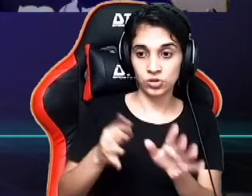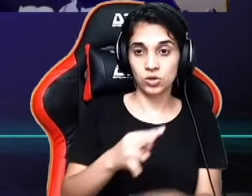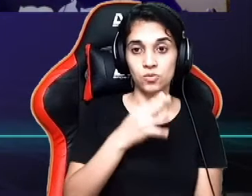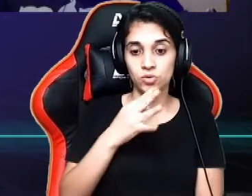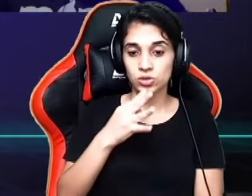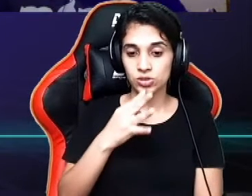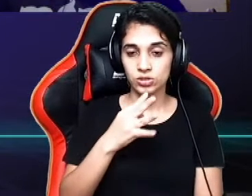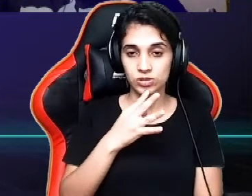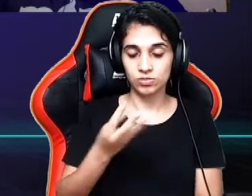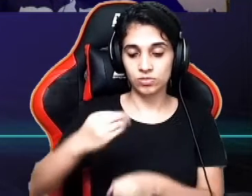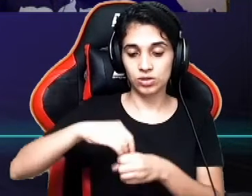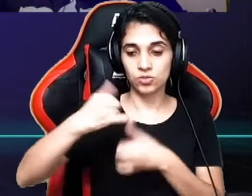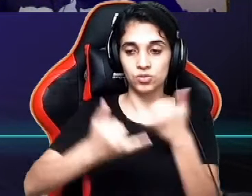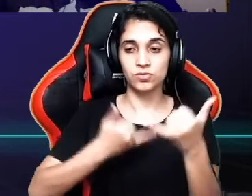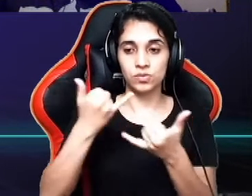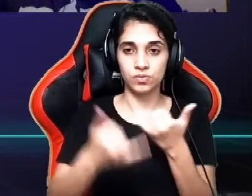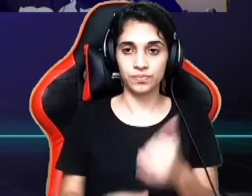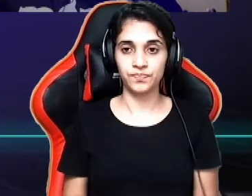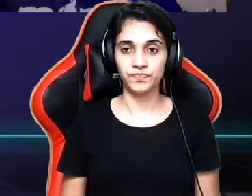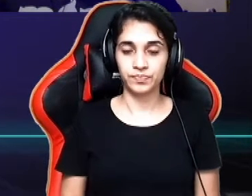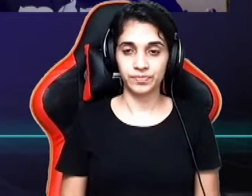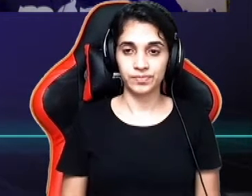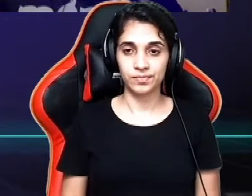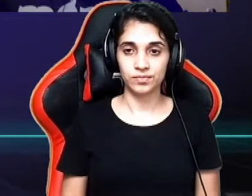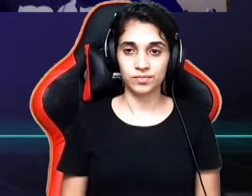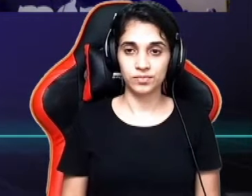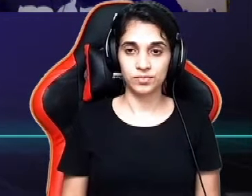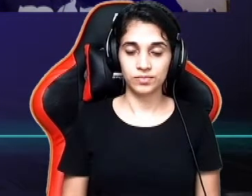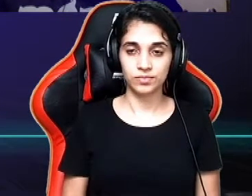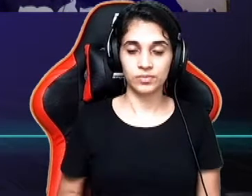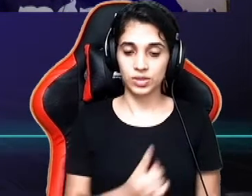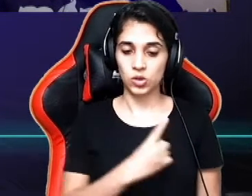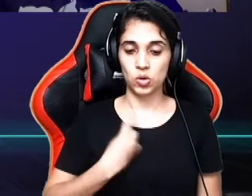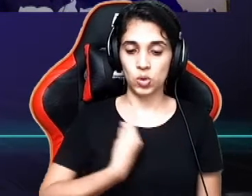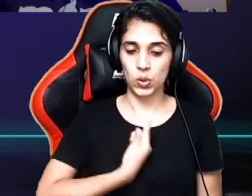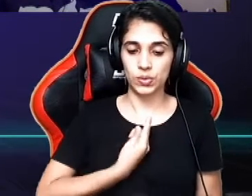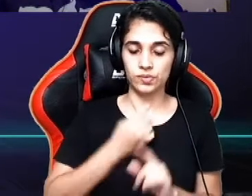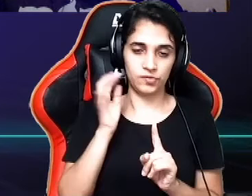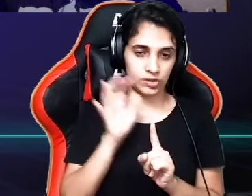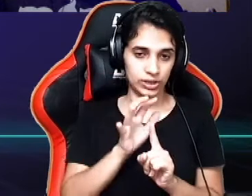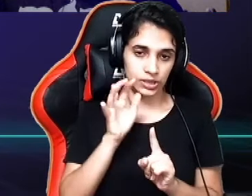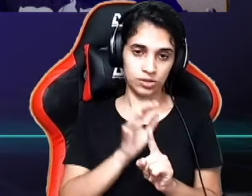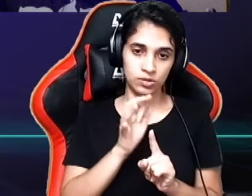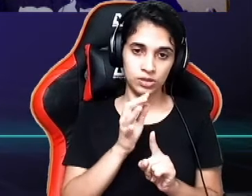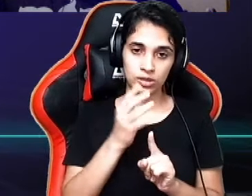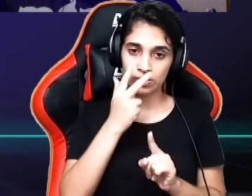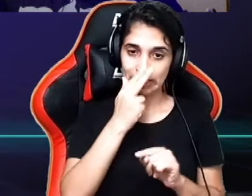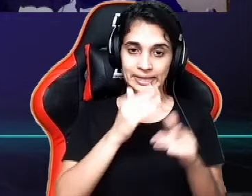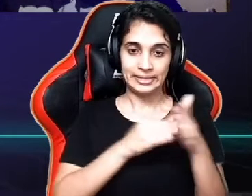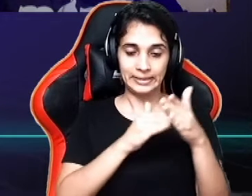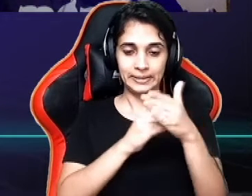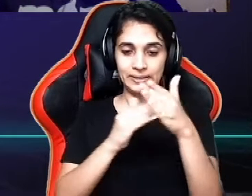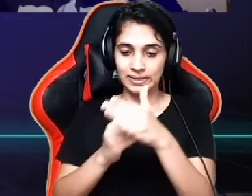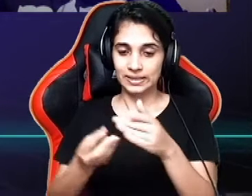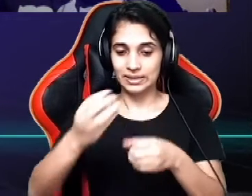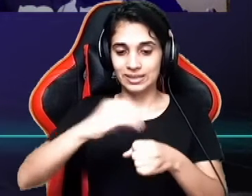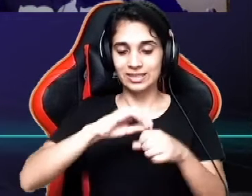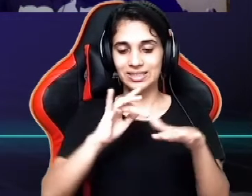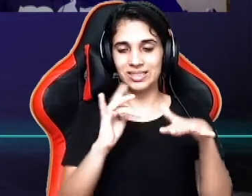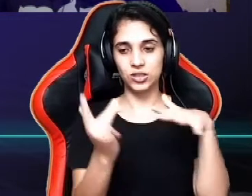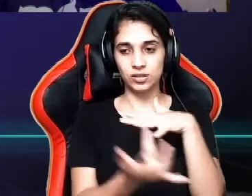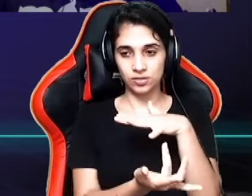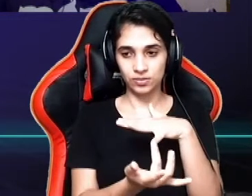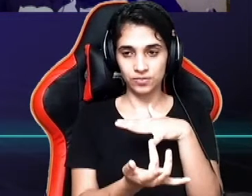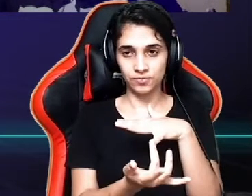are recognized in the real world in the game. This happens especially because as influencers, we're very limited in social